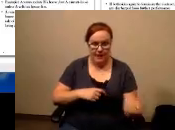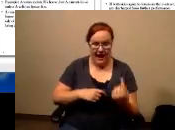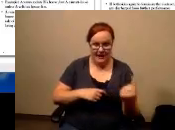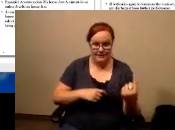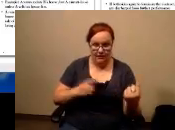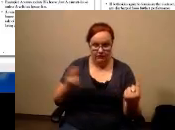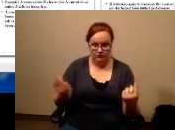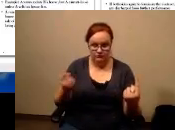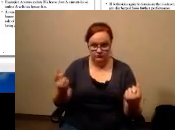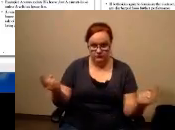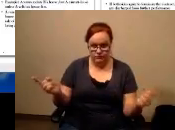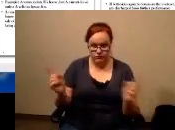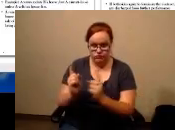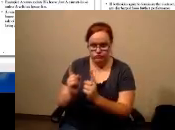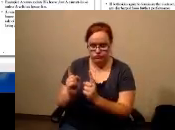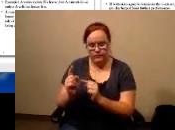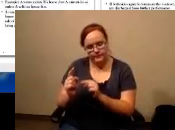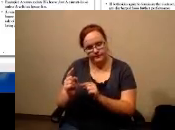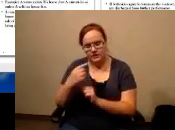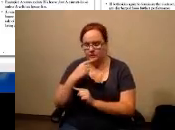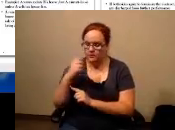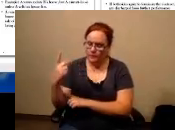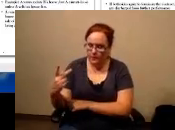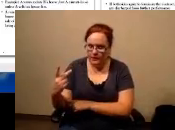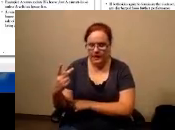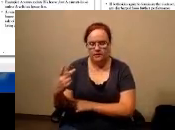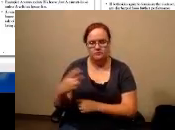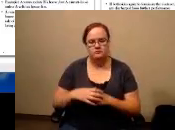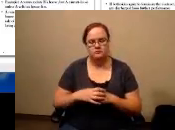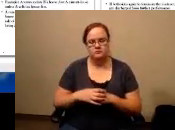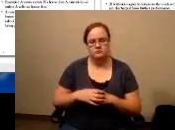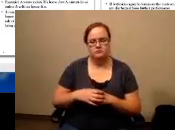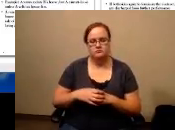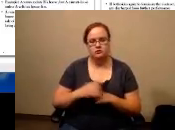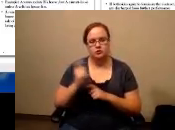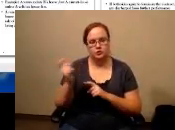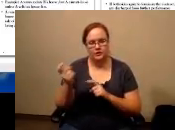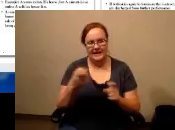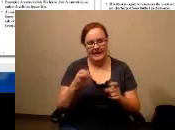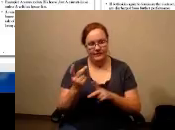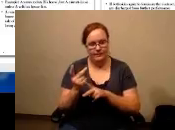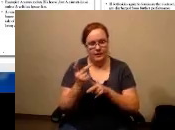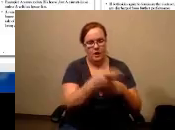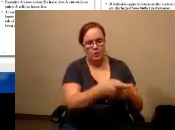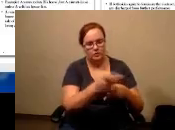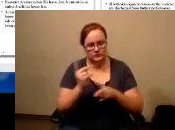And she said, okay. And she made him a series of loans.